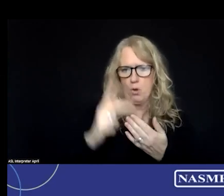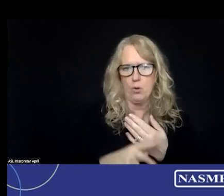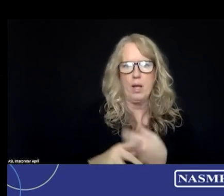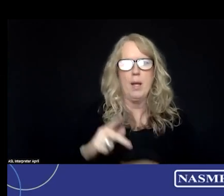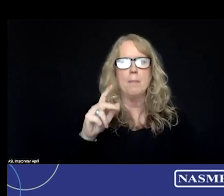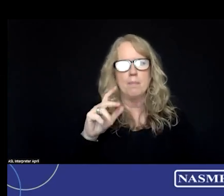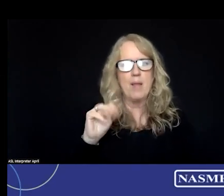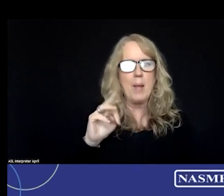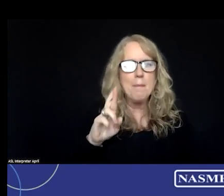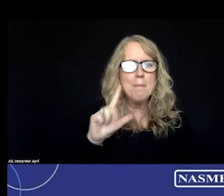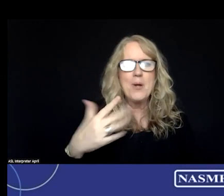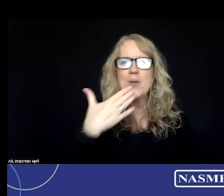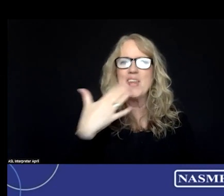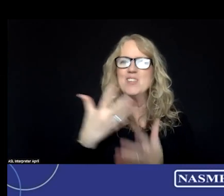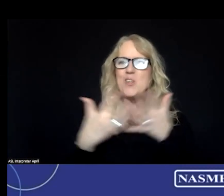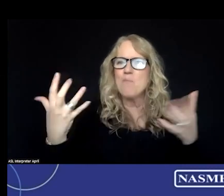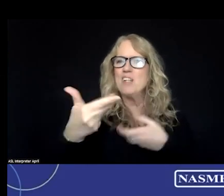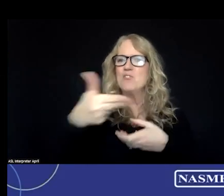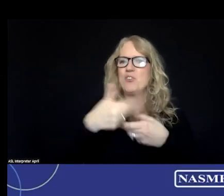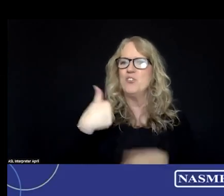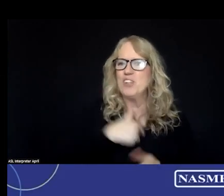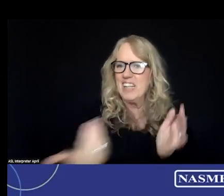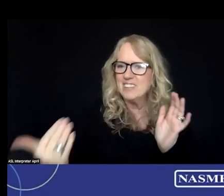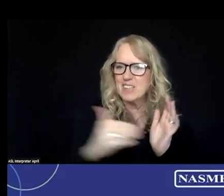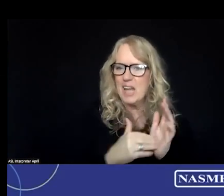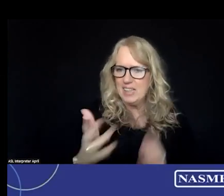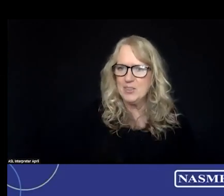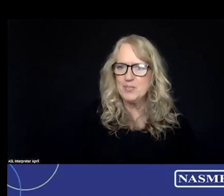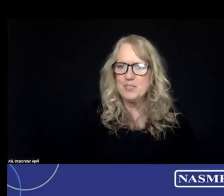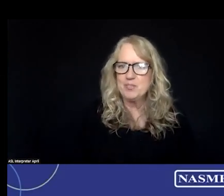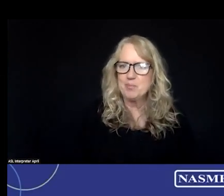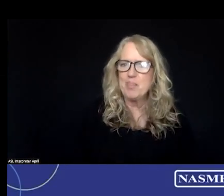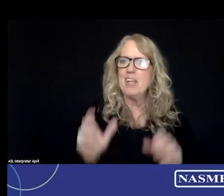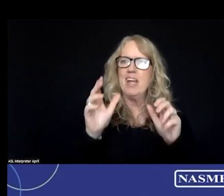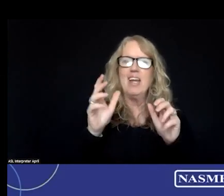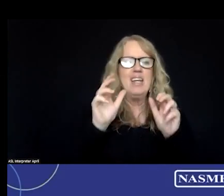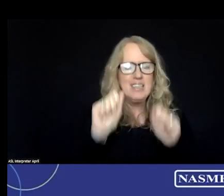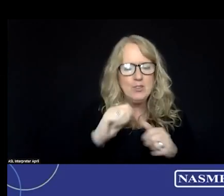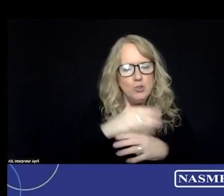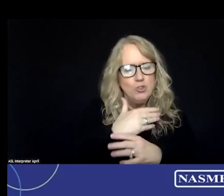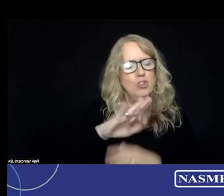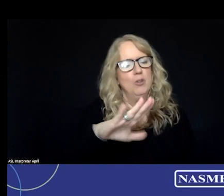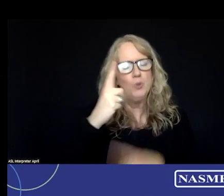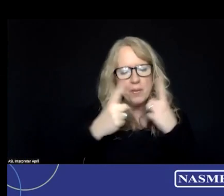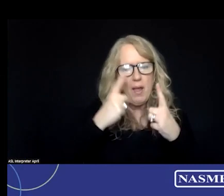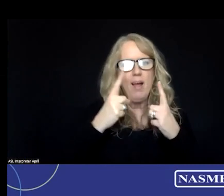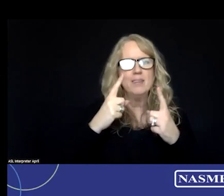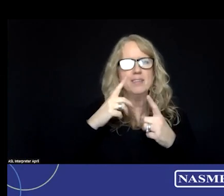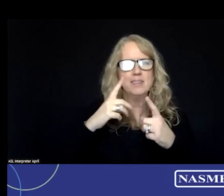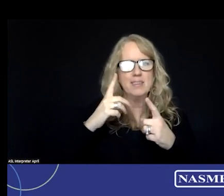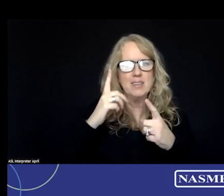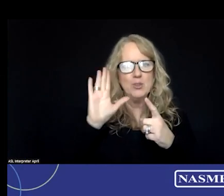thank you so much for joining us. Great to see you again. Can you just share your thoughts and reflections on the role